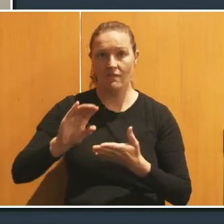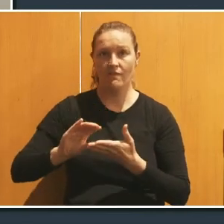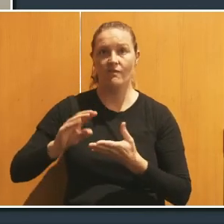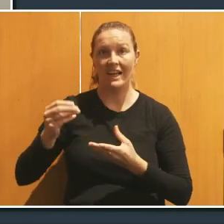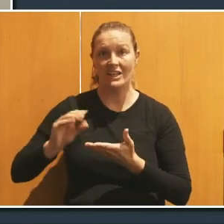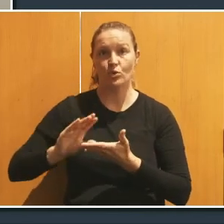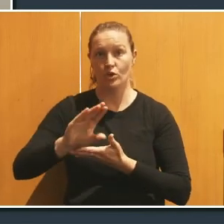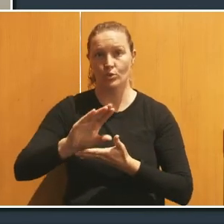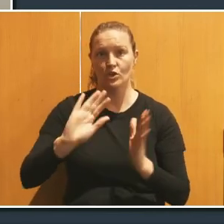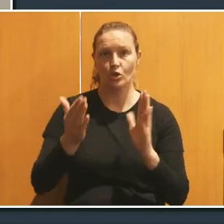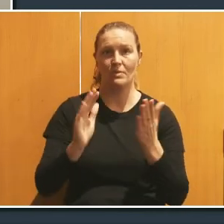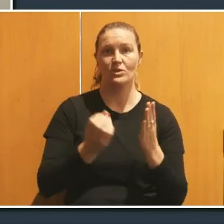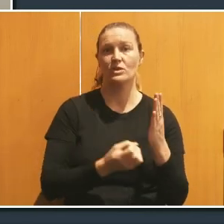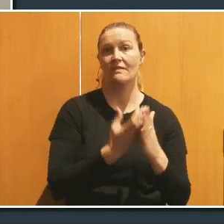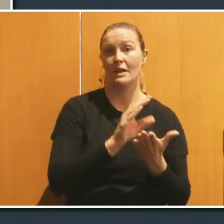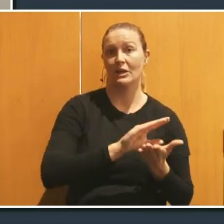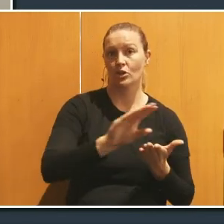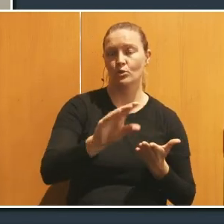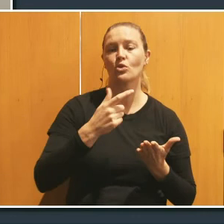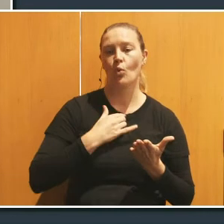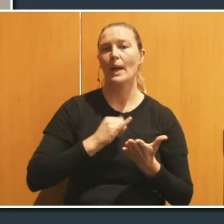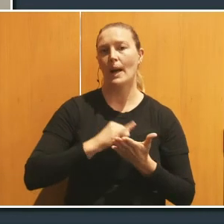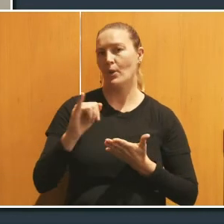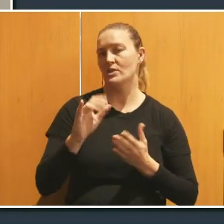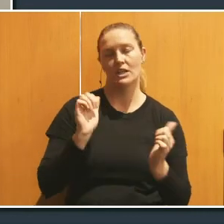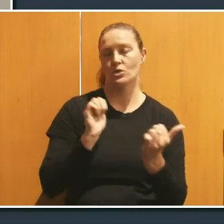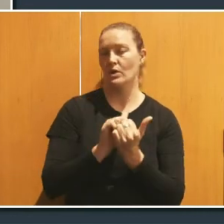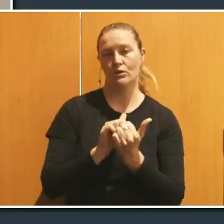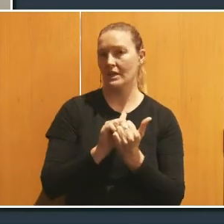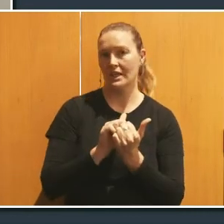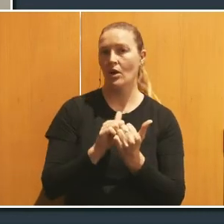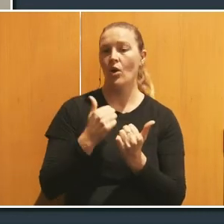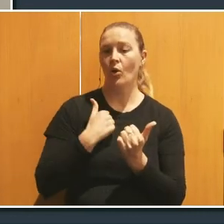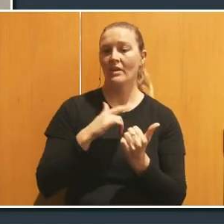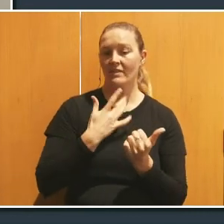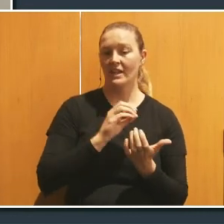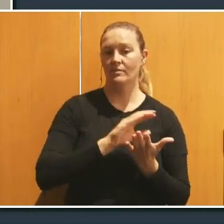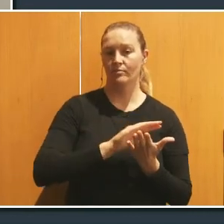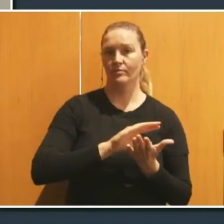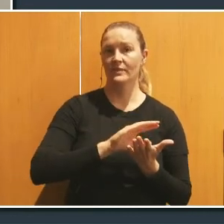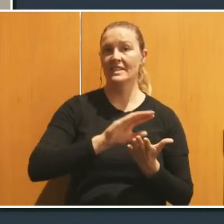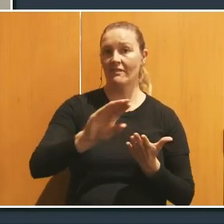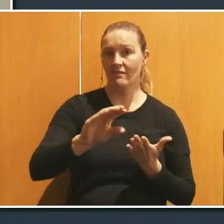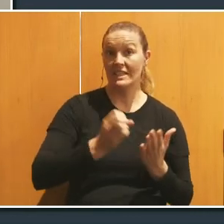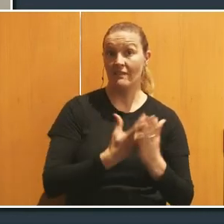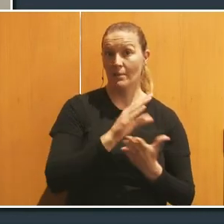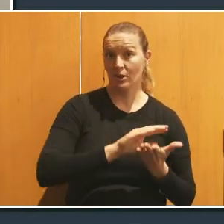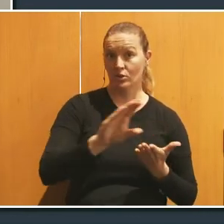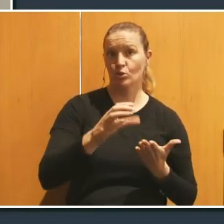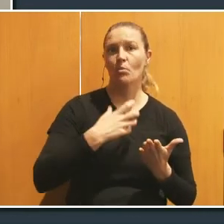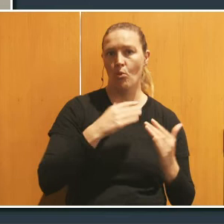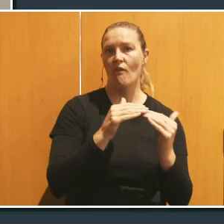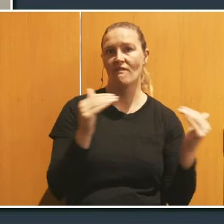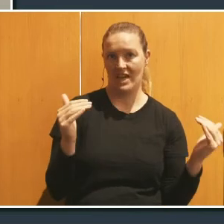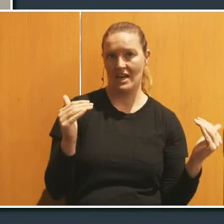Act, we're opposed to that. We see development contributions as a much fairer